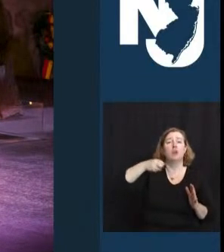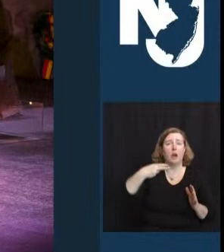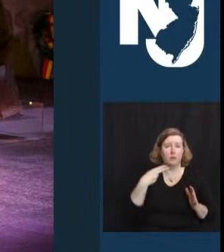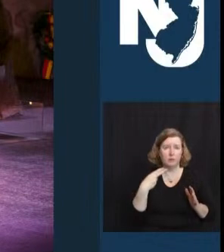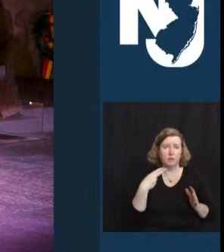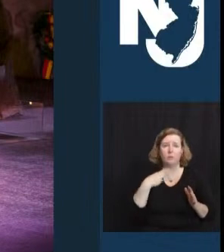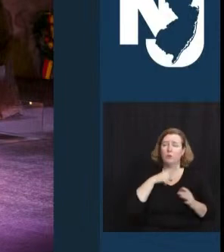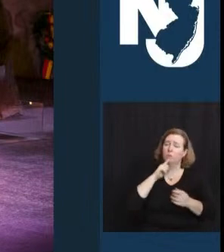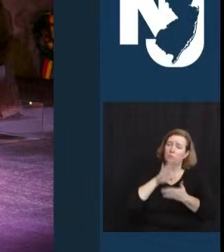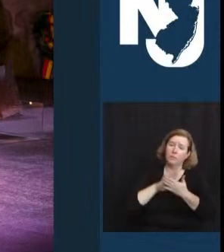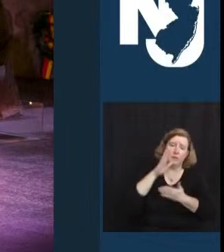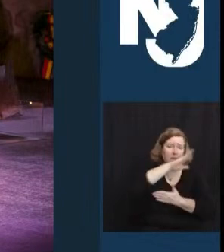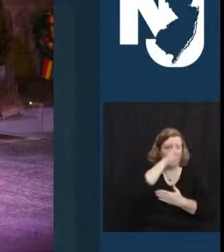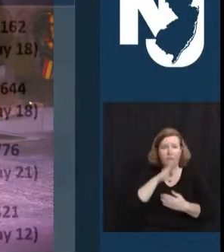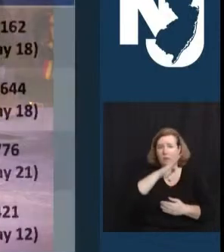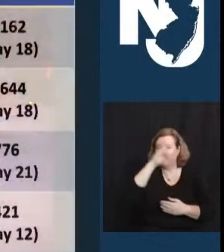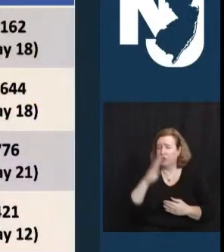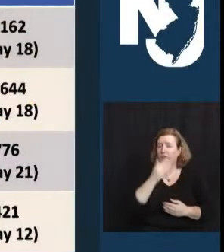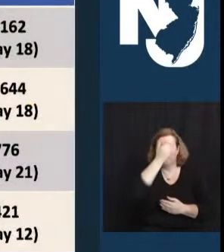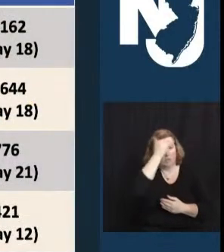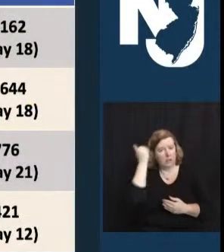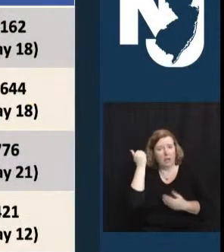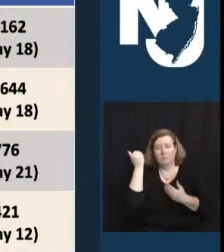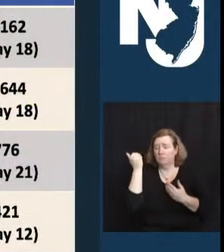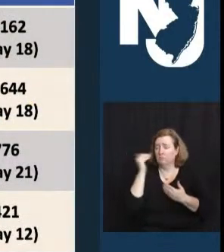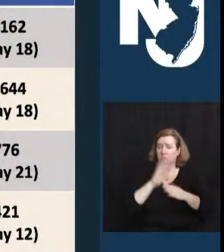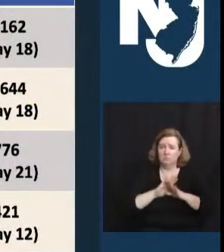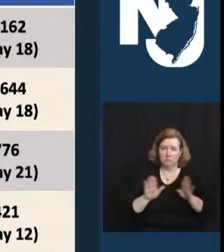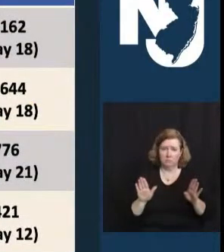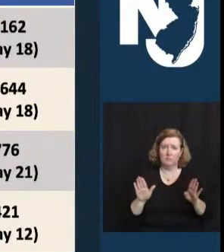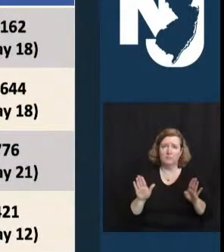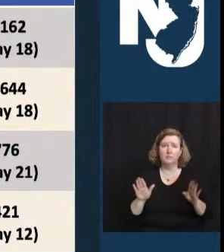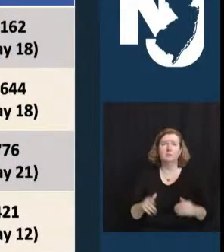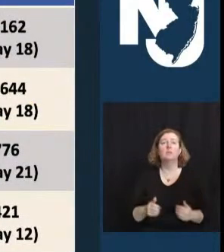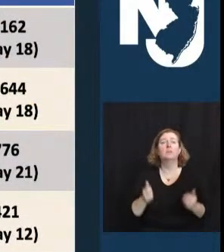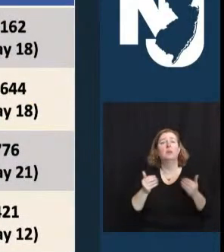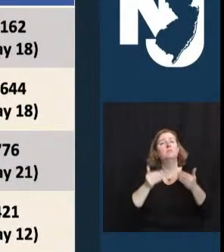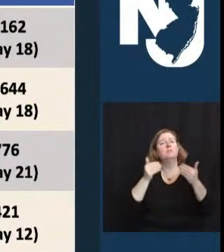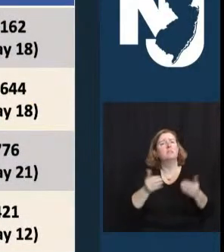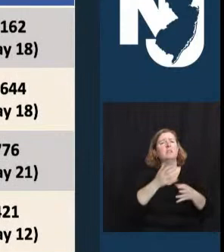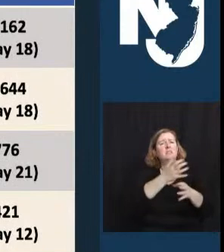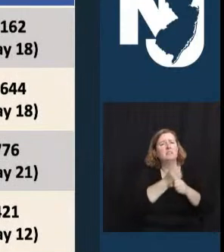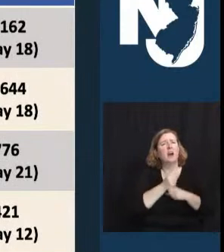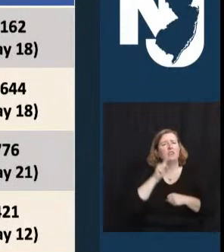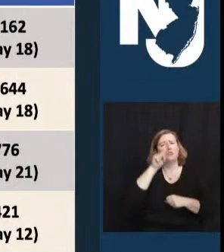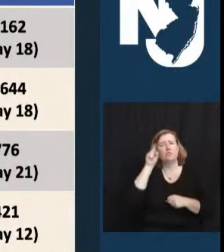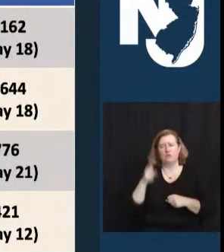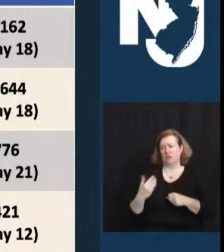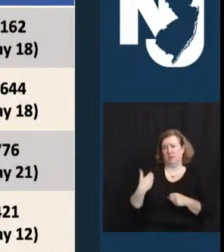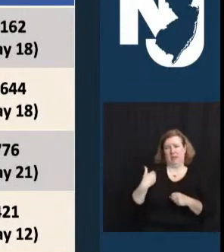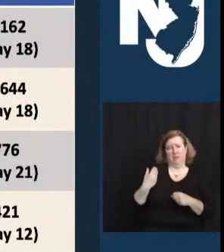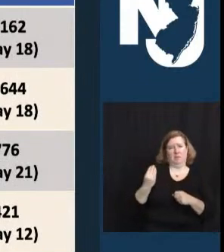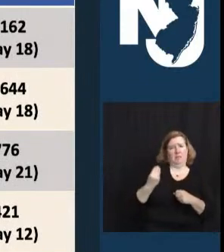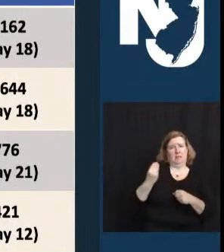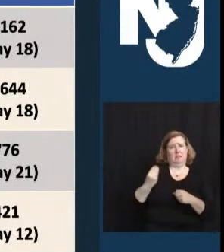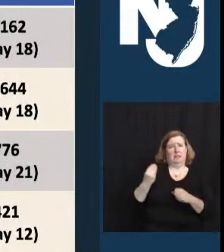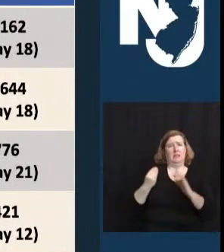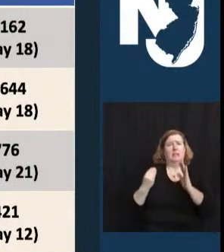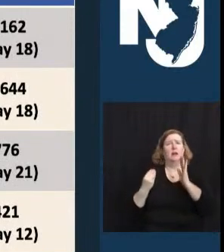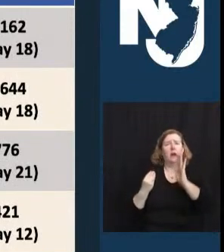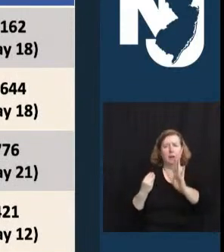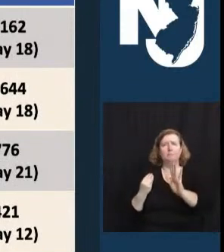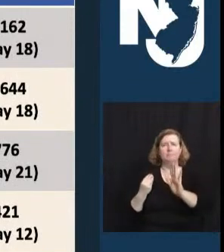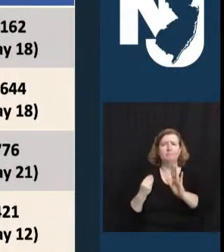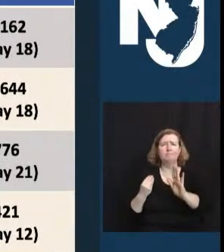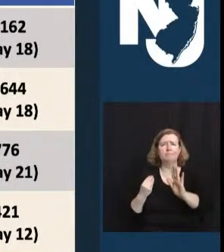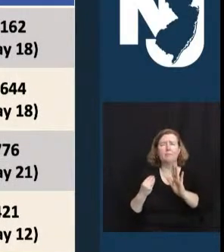forget. Moving on, in response to a question we received on Monday, and before we get to the daily numbers, I want to